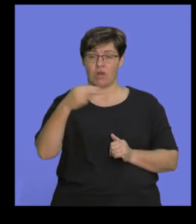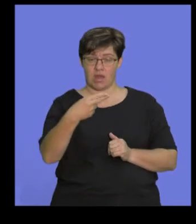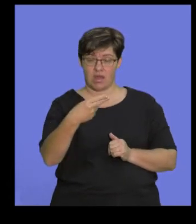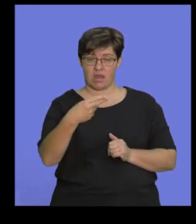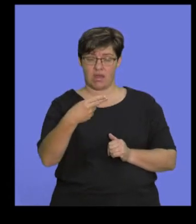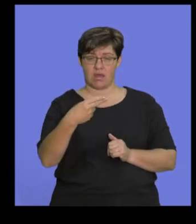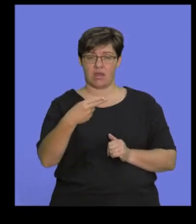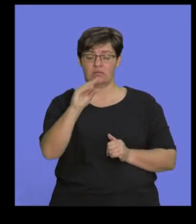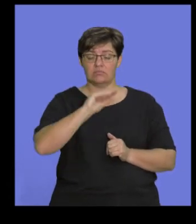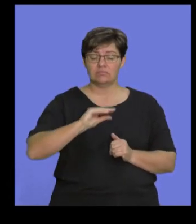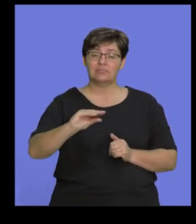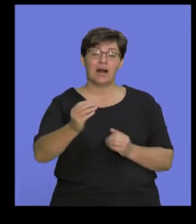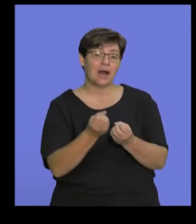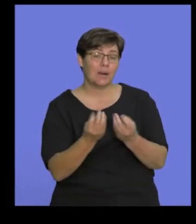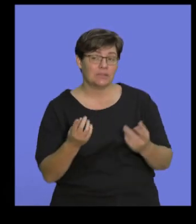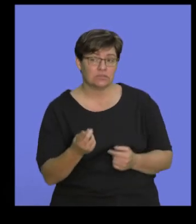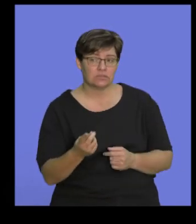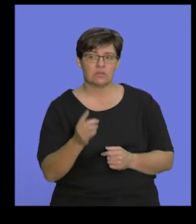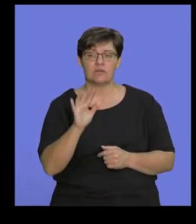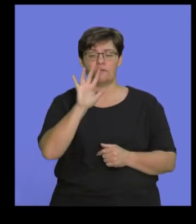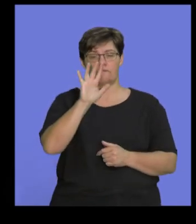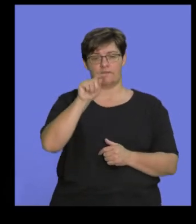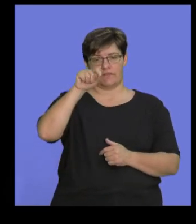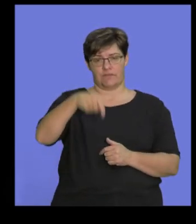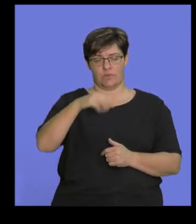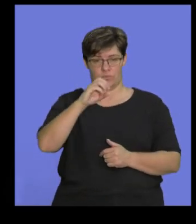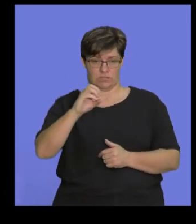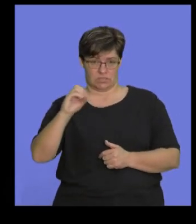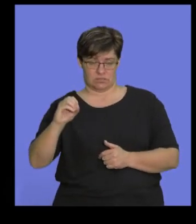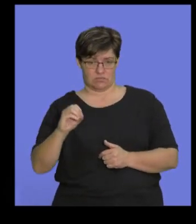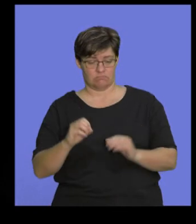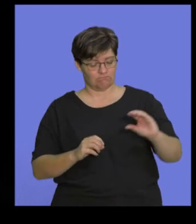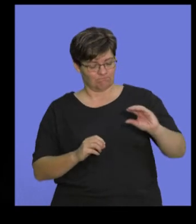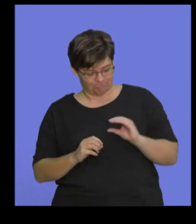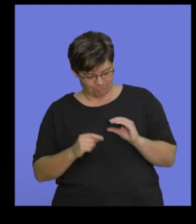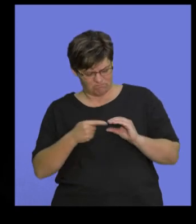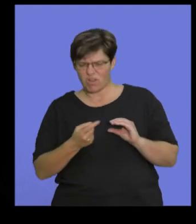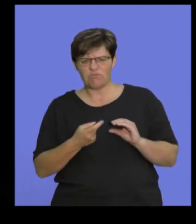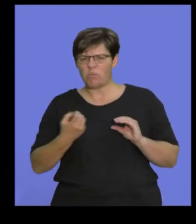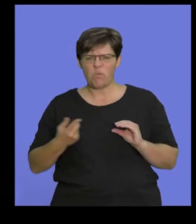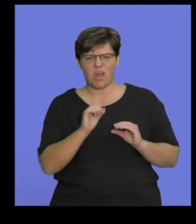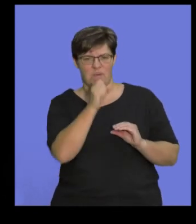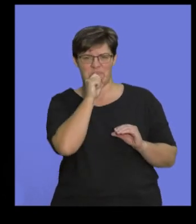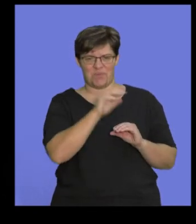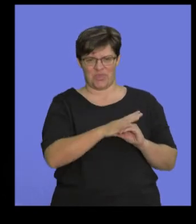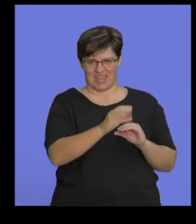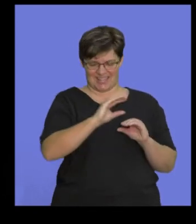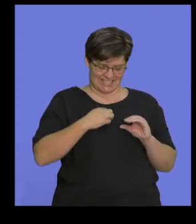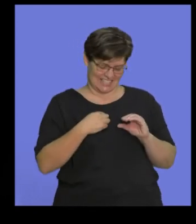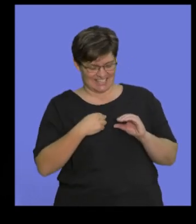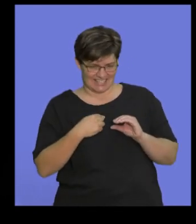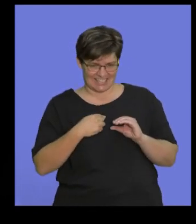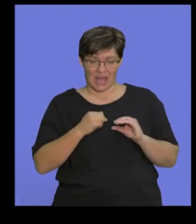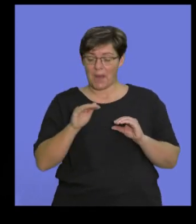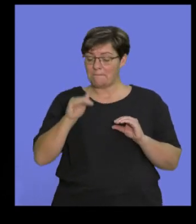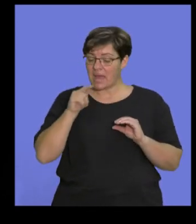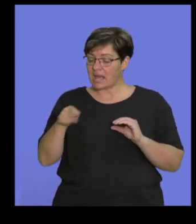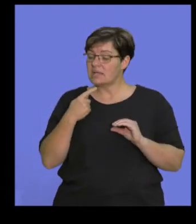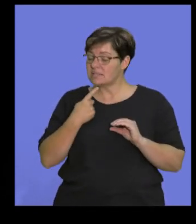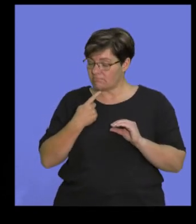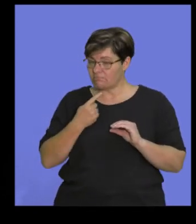amount of 5,000 that she got for her birthday. The bank decides to say, we're going to offer you